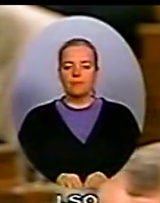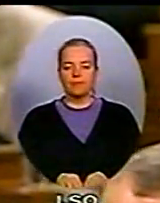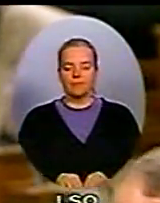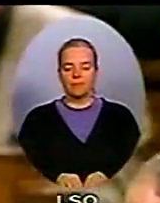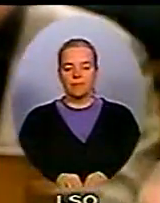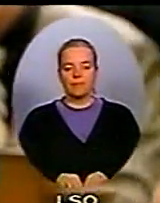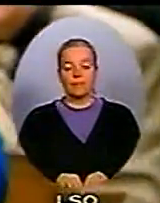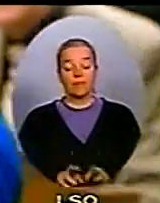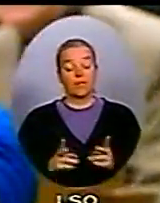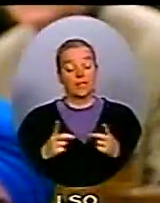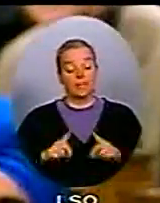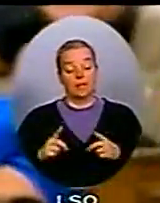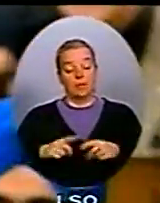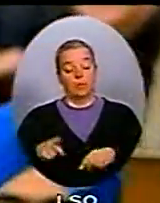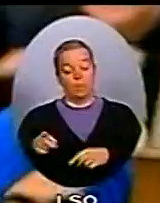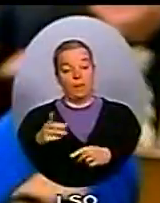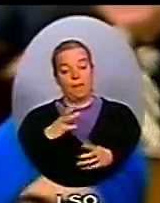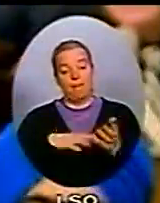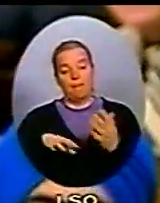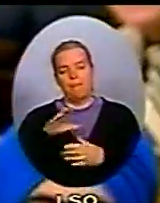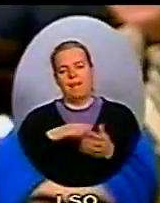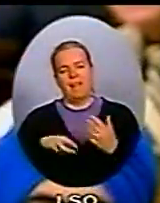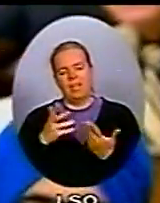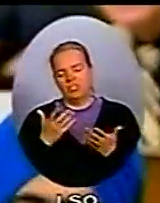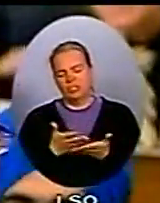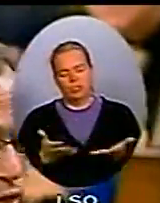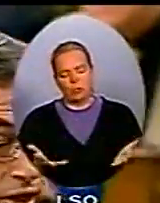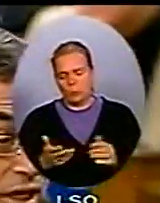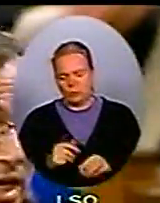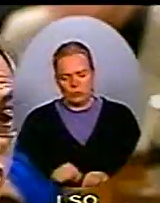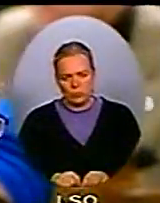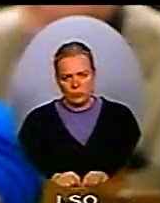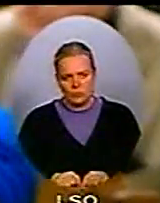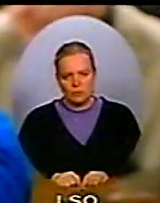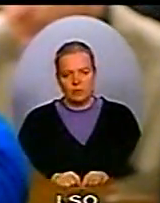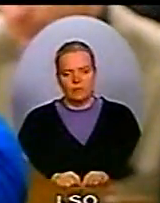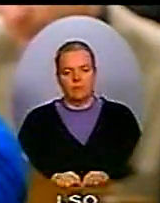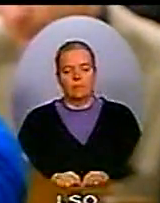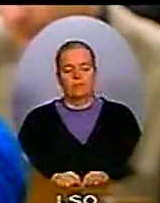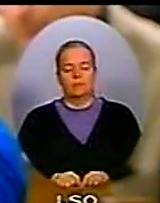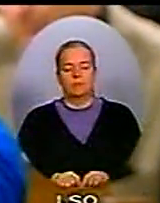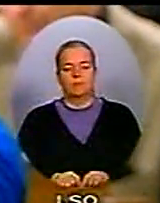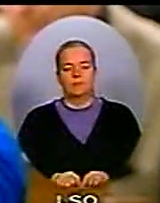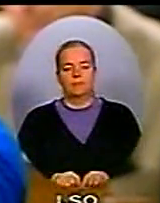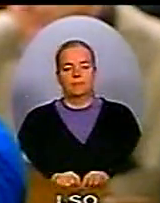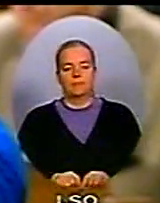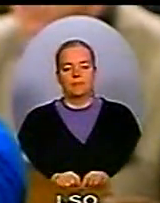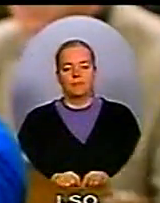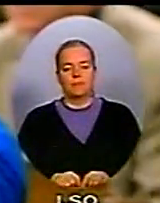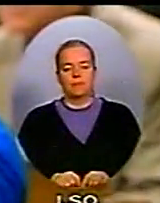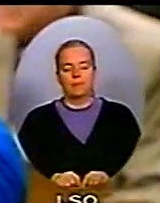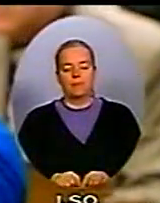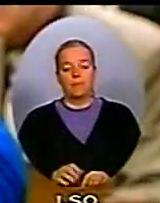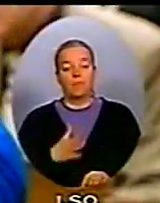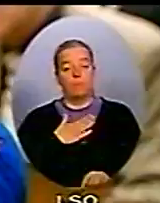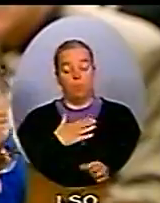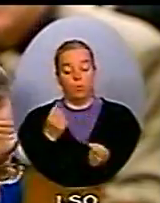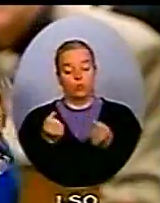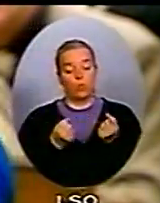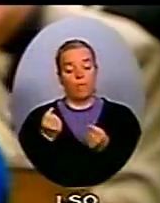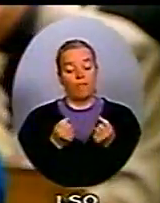days of overtime. I can assure the House of that. But what we are doing is looking at the picture of drivers